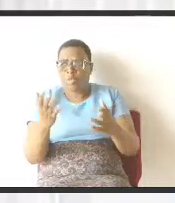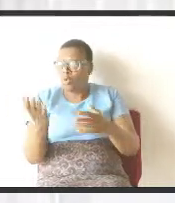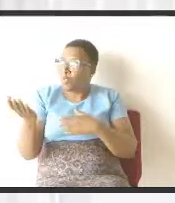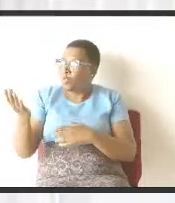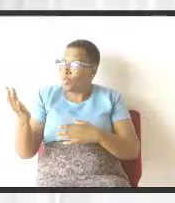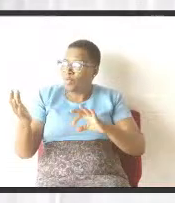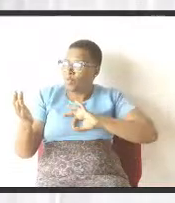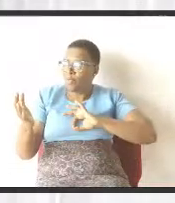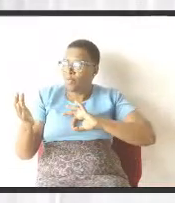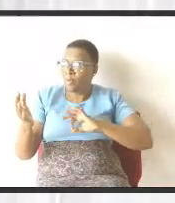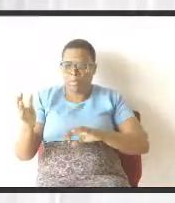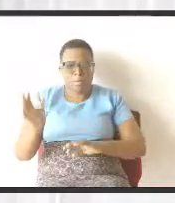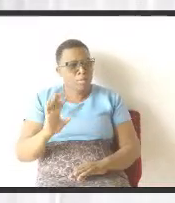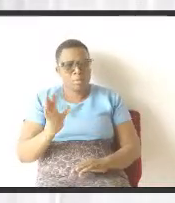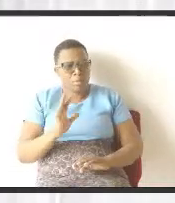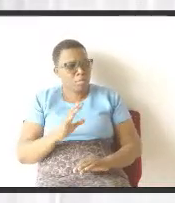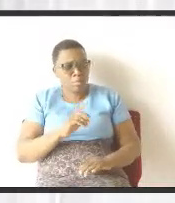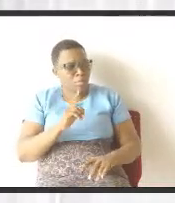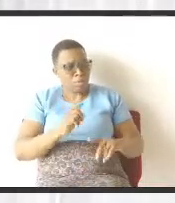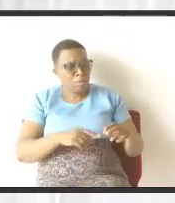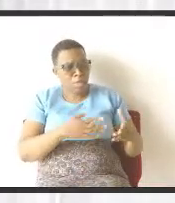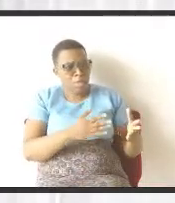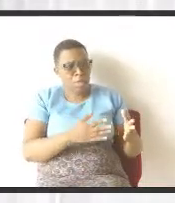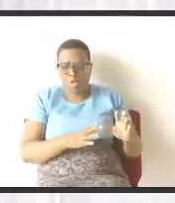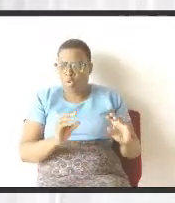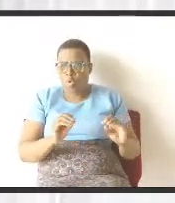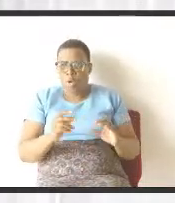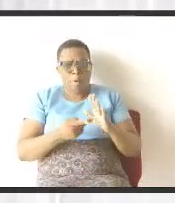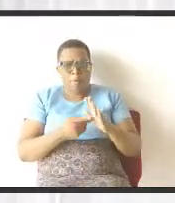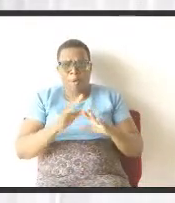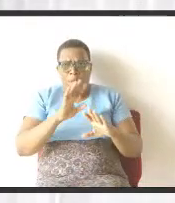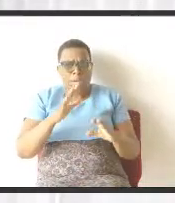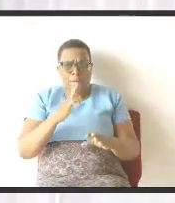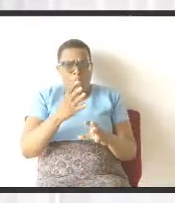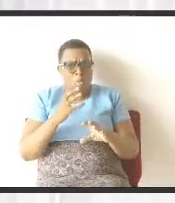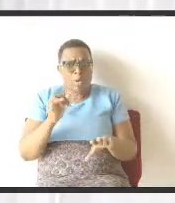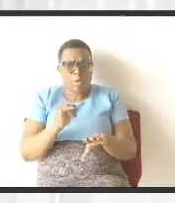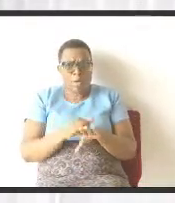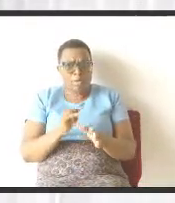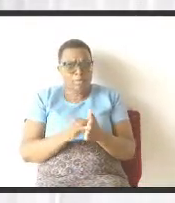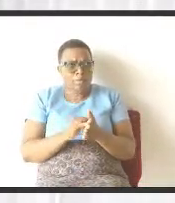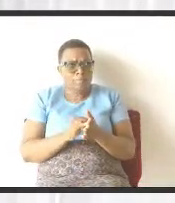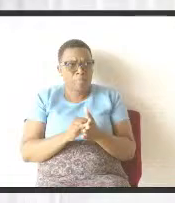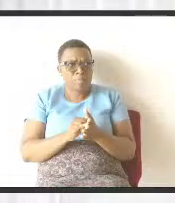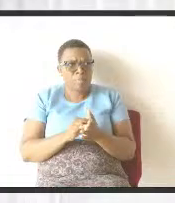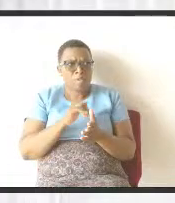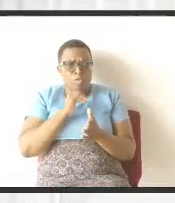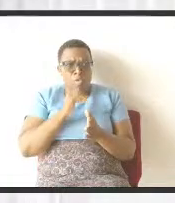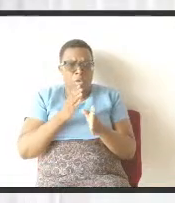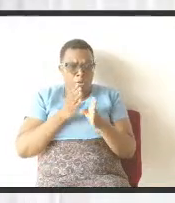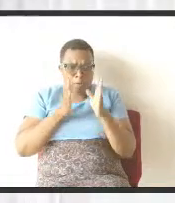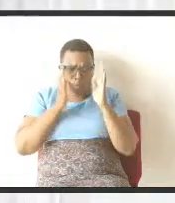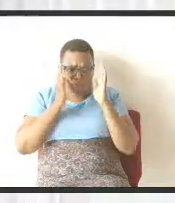Demands not only our unswerving focus.